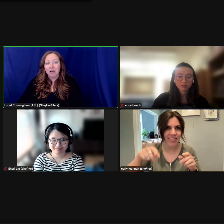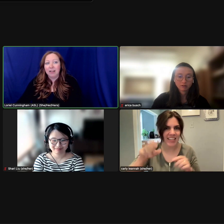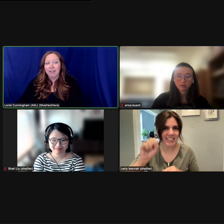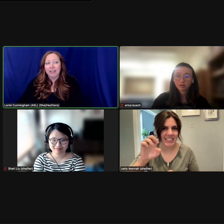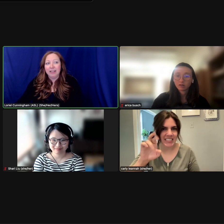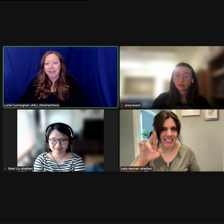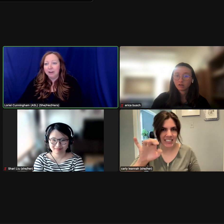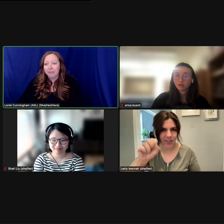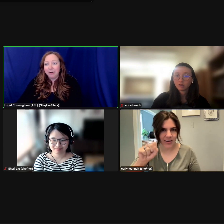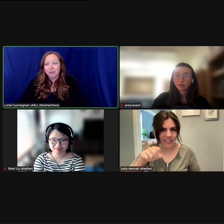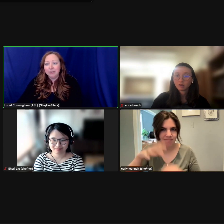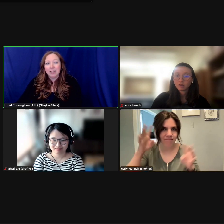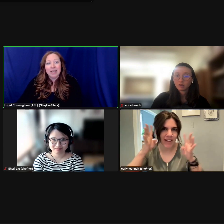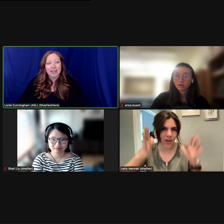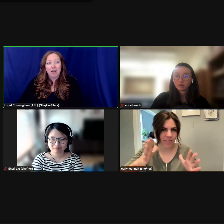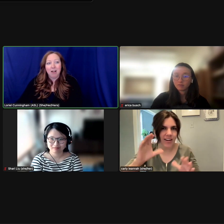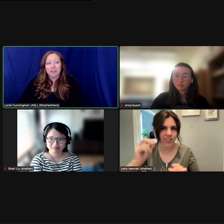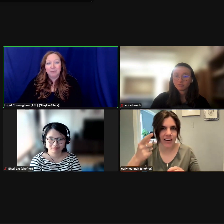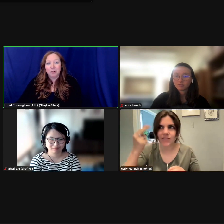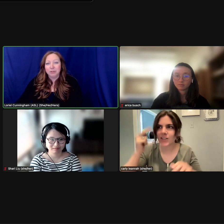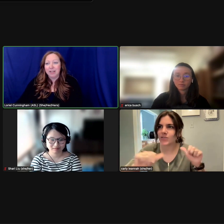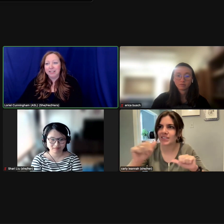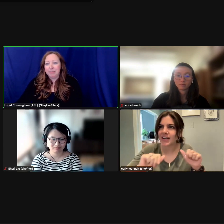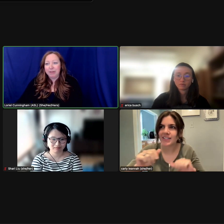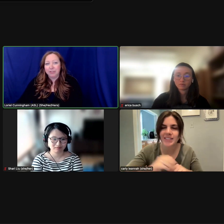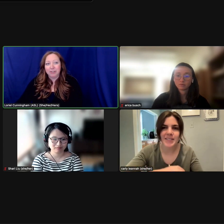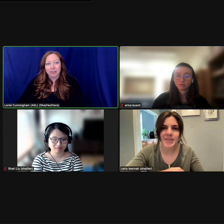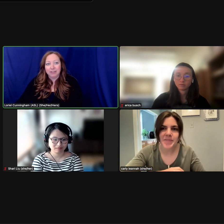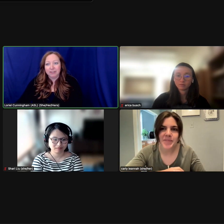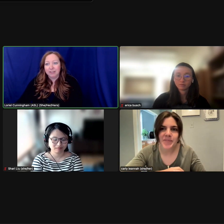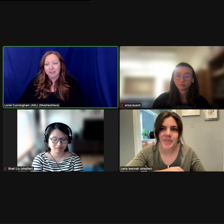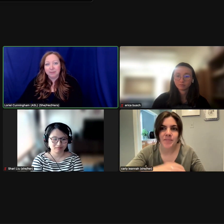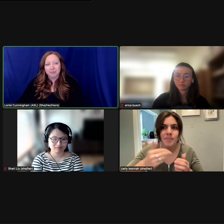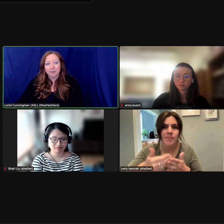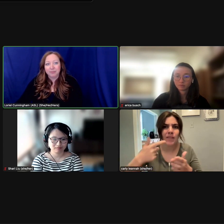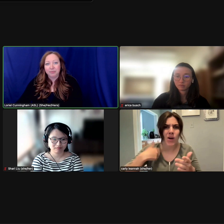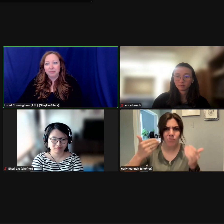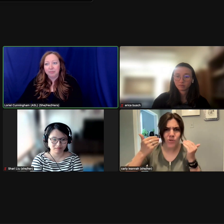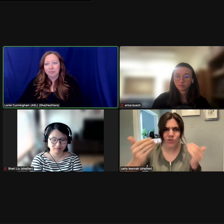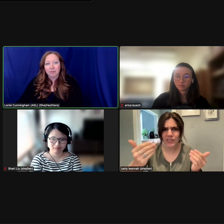next talk in the Innovators in Cognitive Neuroscience speaker series.